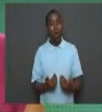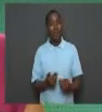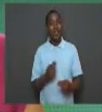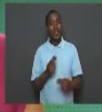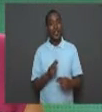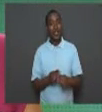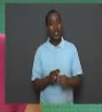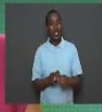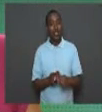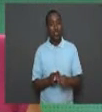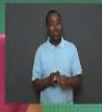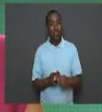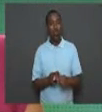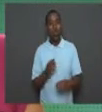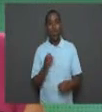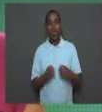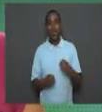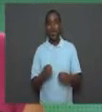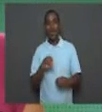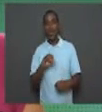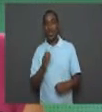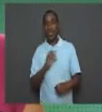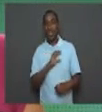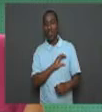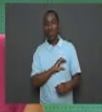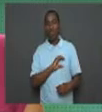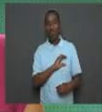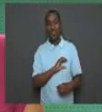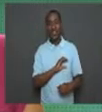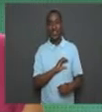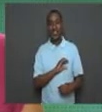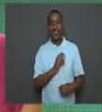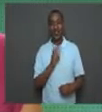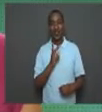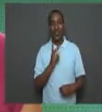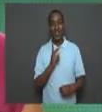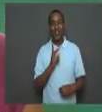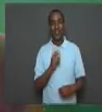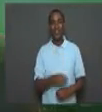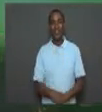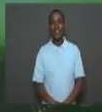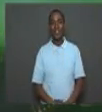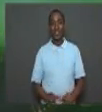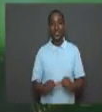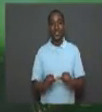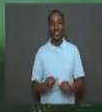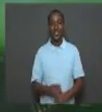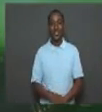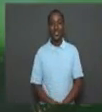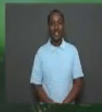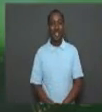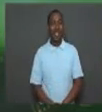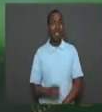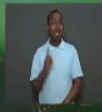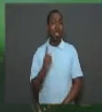organism based on other features as we work our way down the list. Once